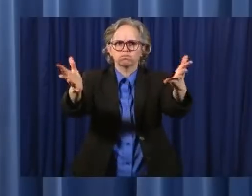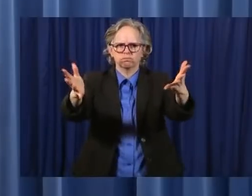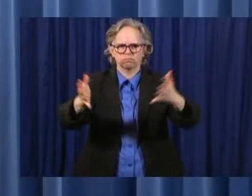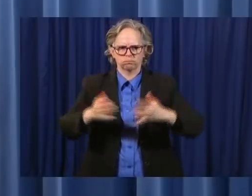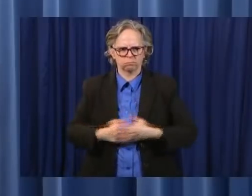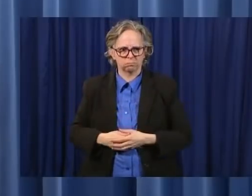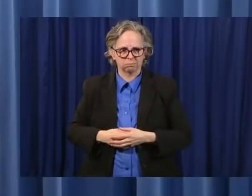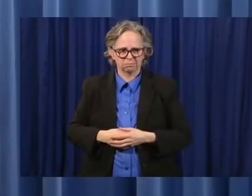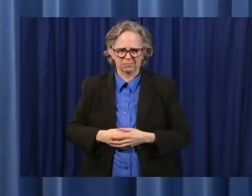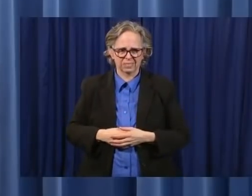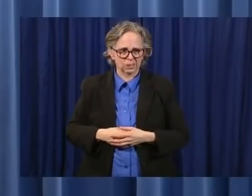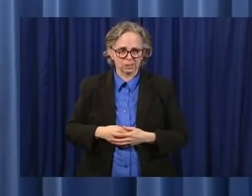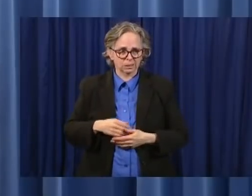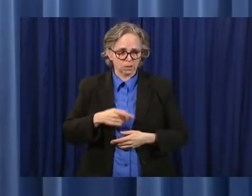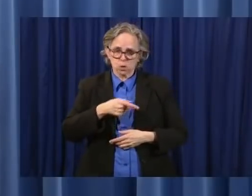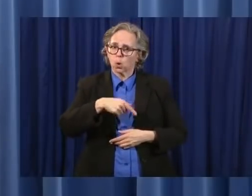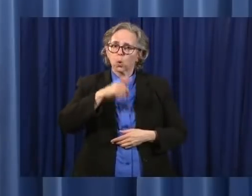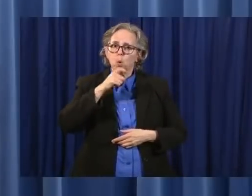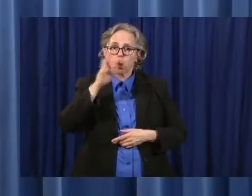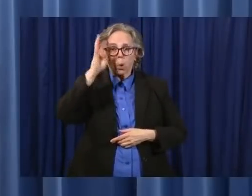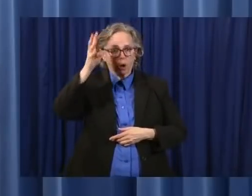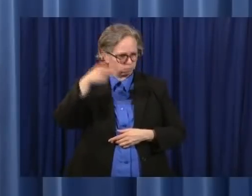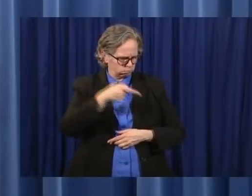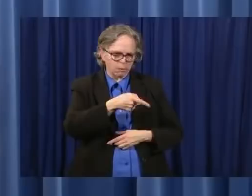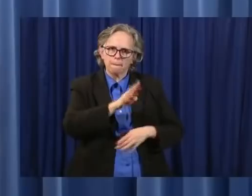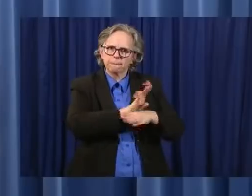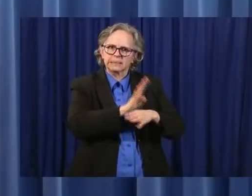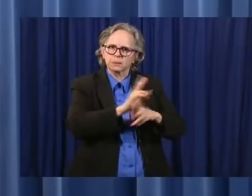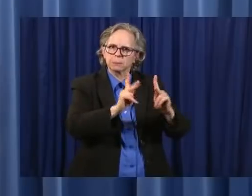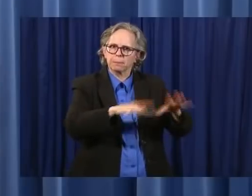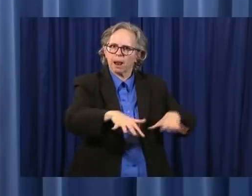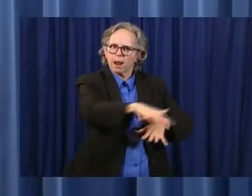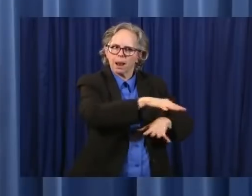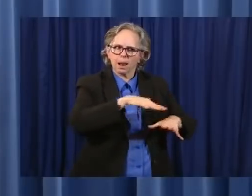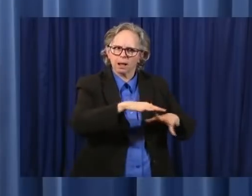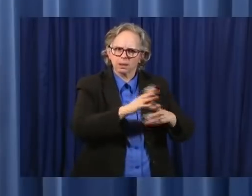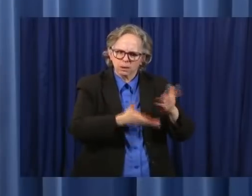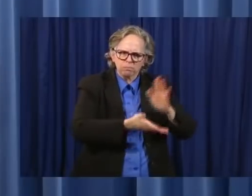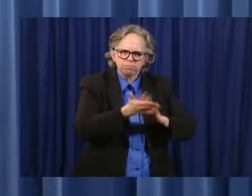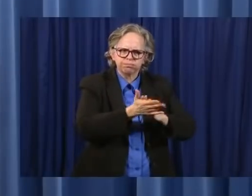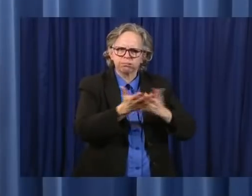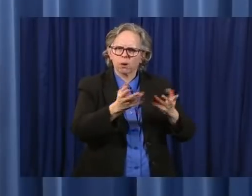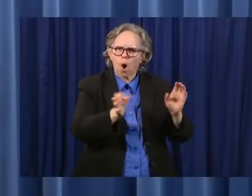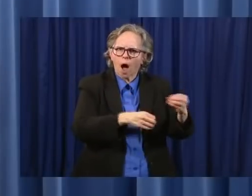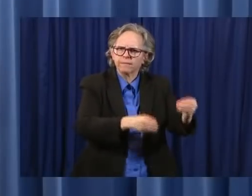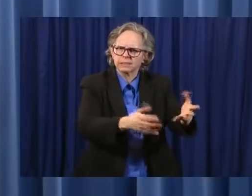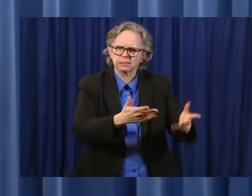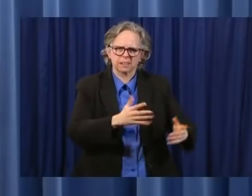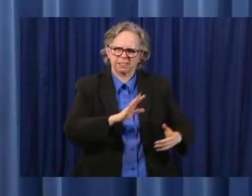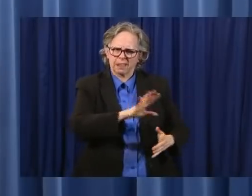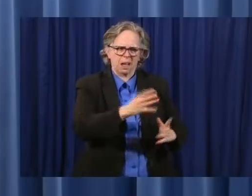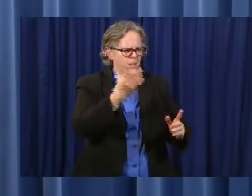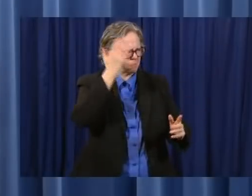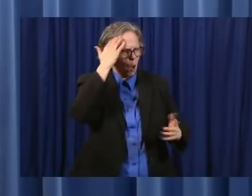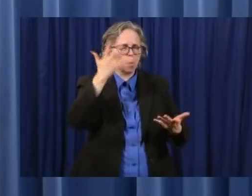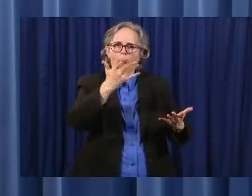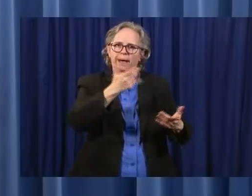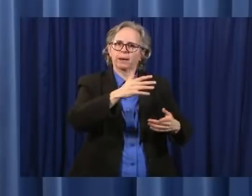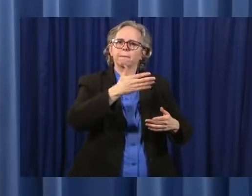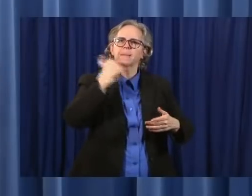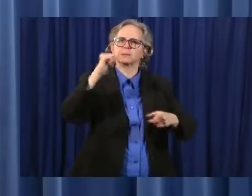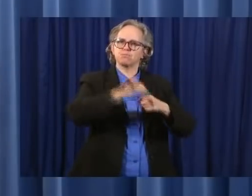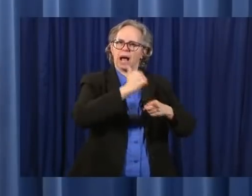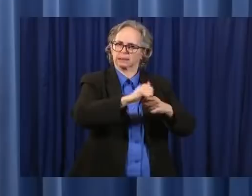business community. It came from people who run offices, and they came up with this best practices. As